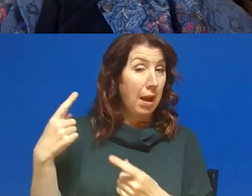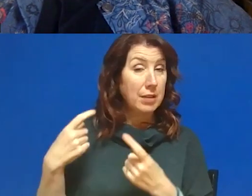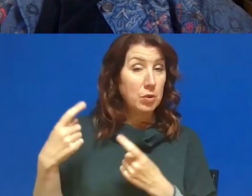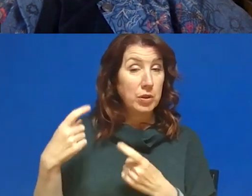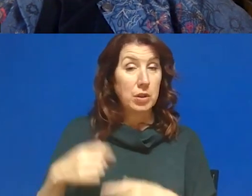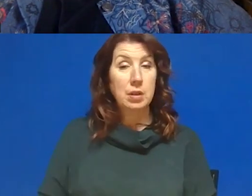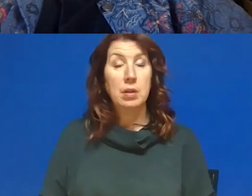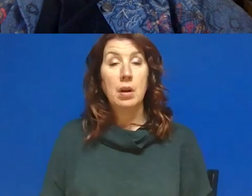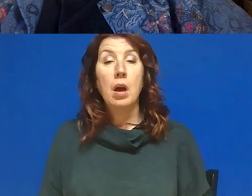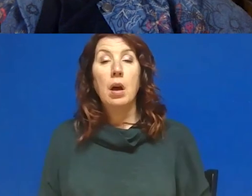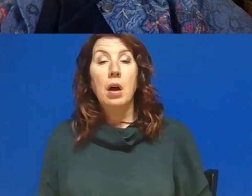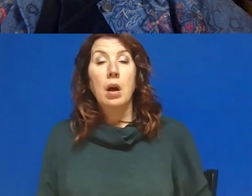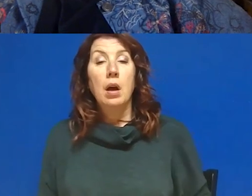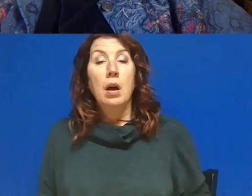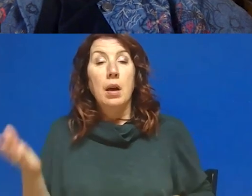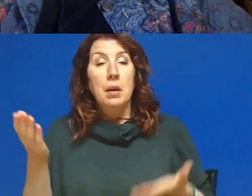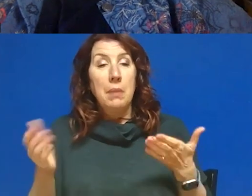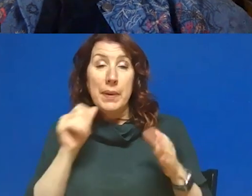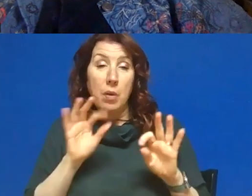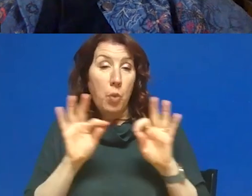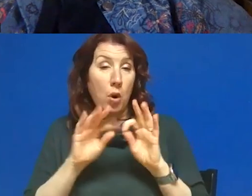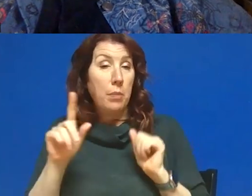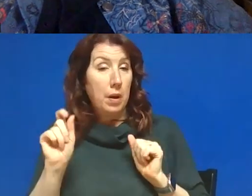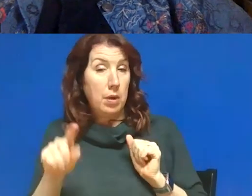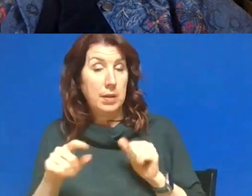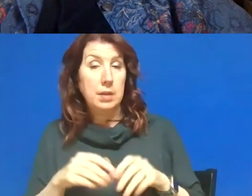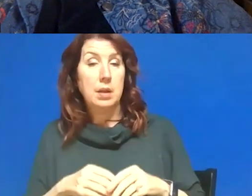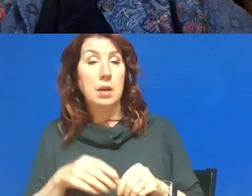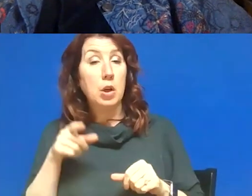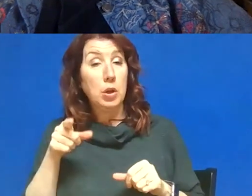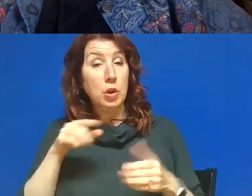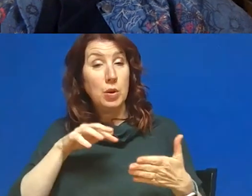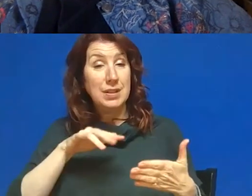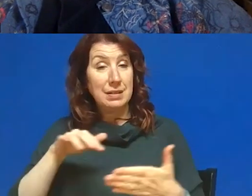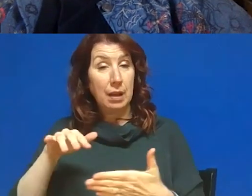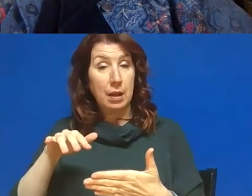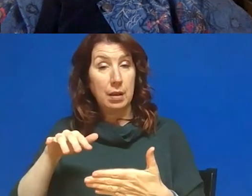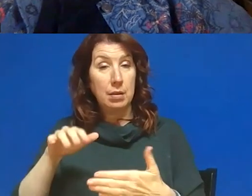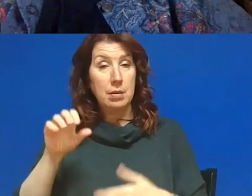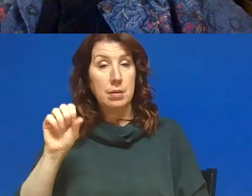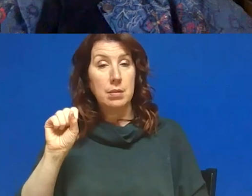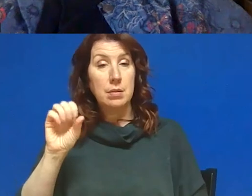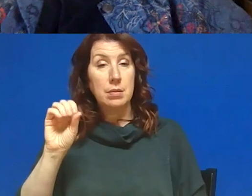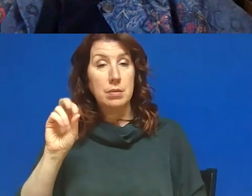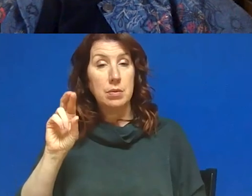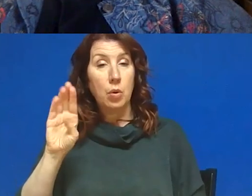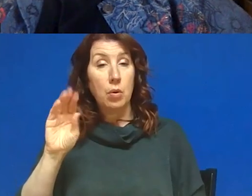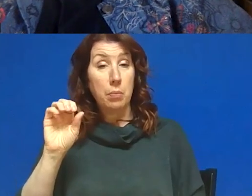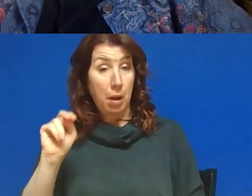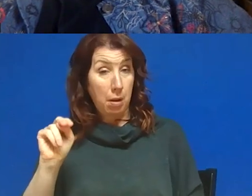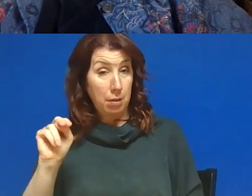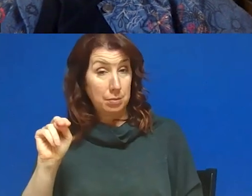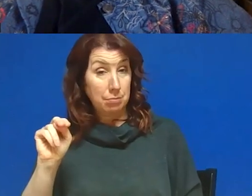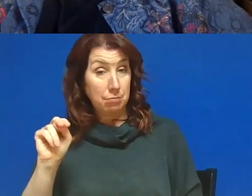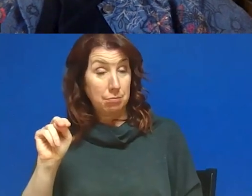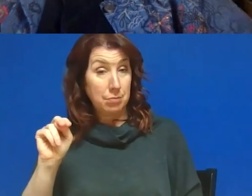Oh, can I ask, it's maybe not that important of a question, but, you know, you studied at the Sorbonne, mm-hmm. so that was,